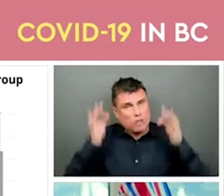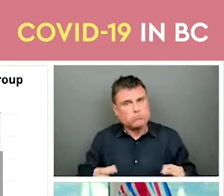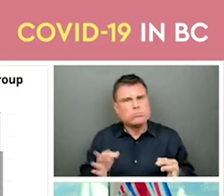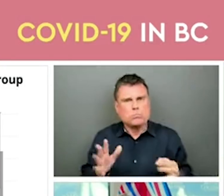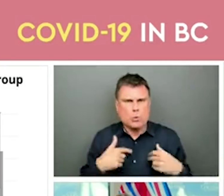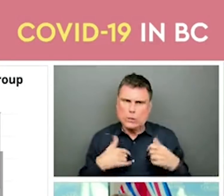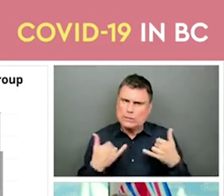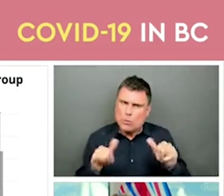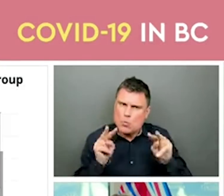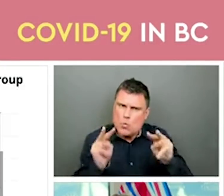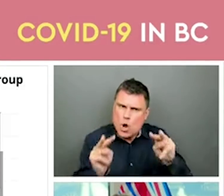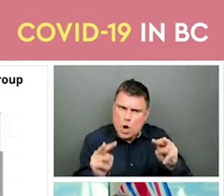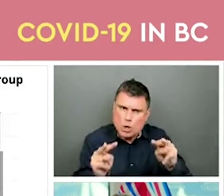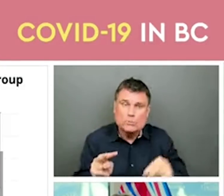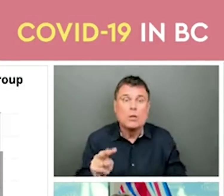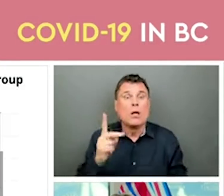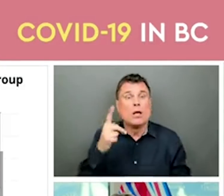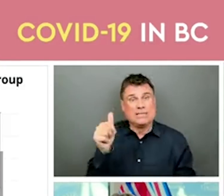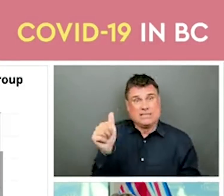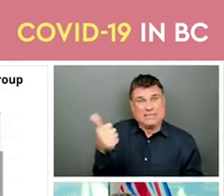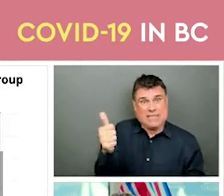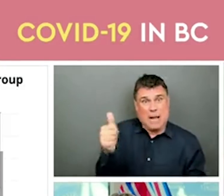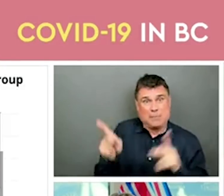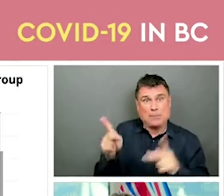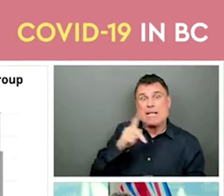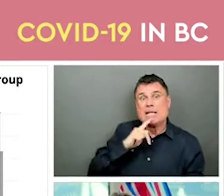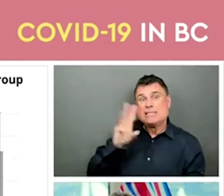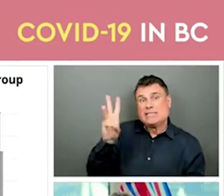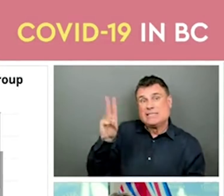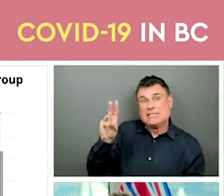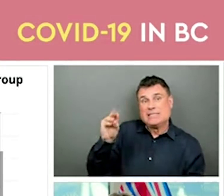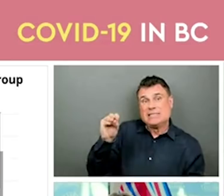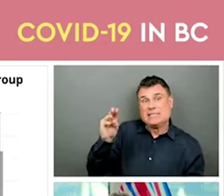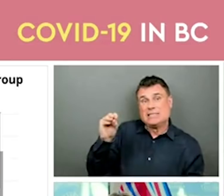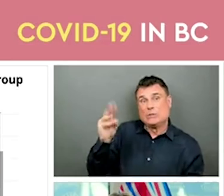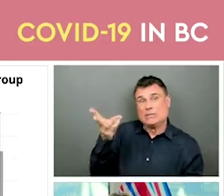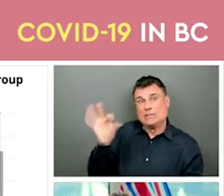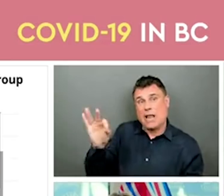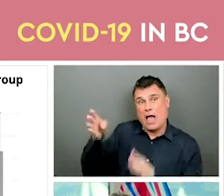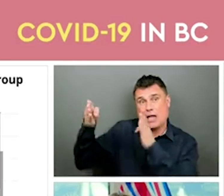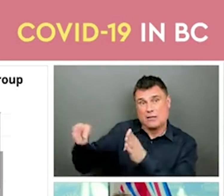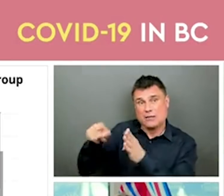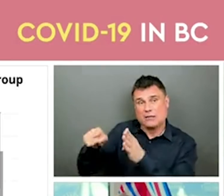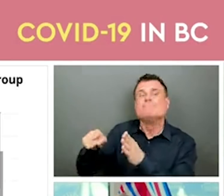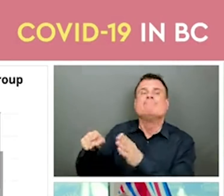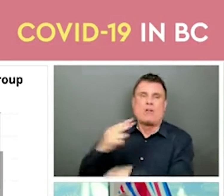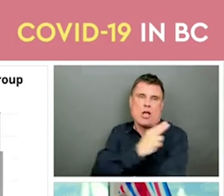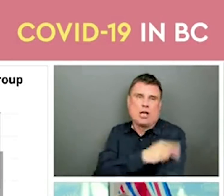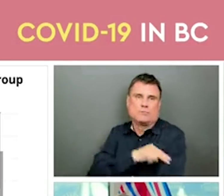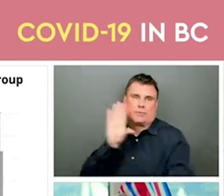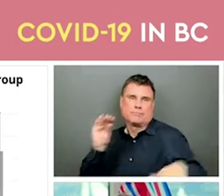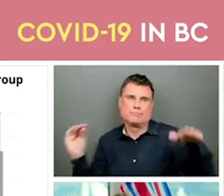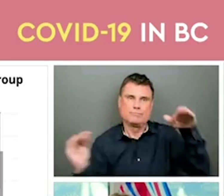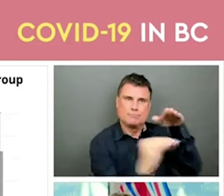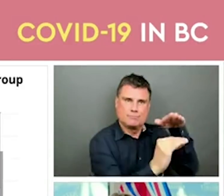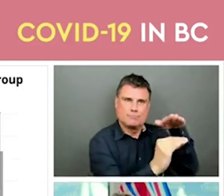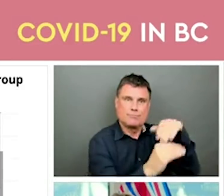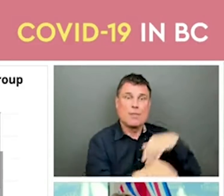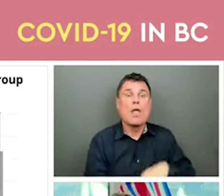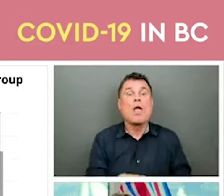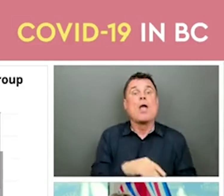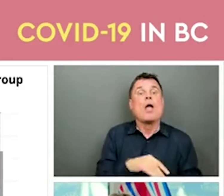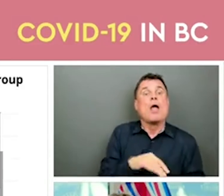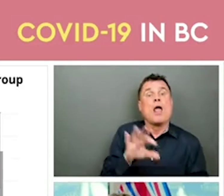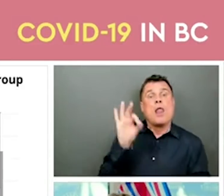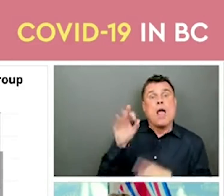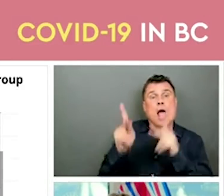watching. So there were 10 people in the 60 to 69 year age group that were hospitalized, and 9 people in the 50